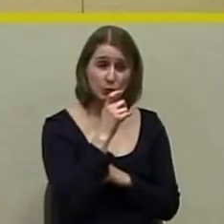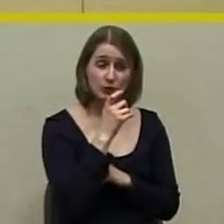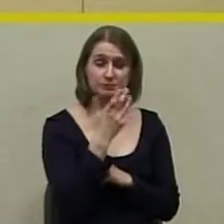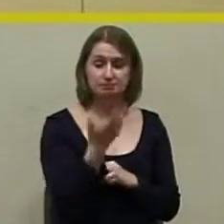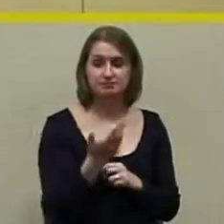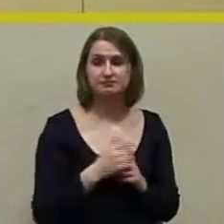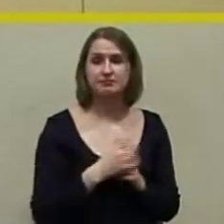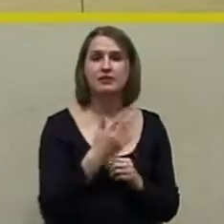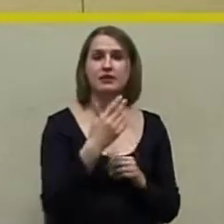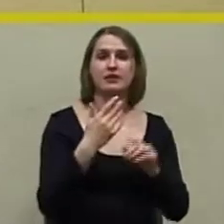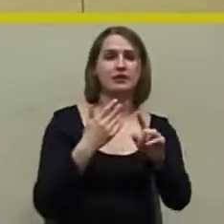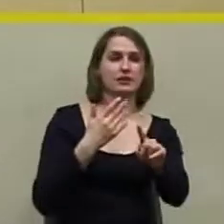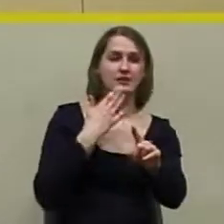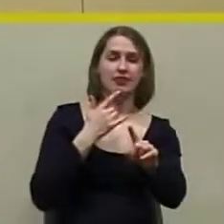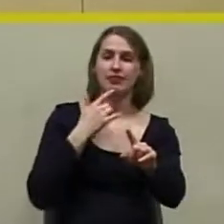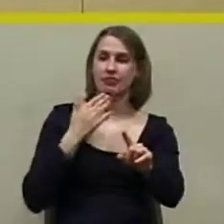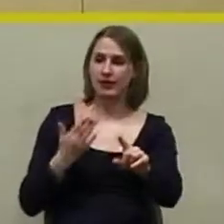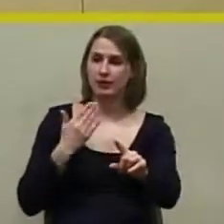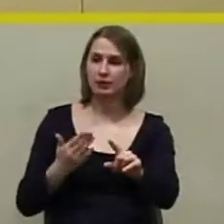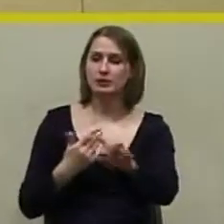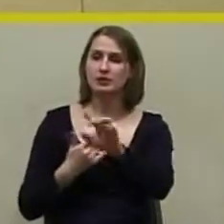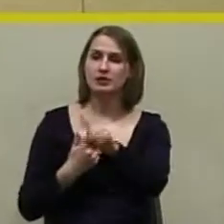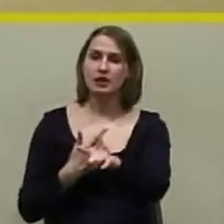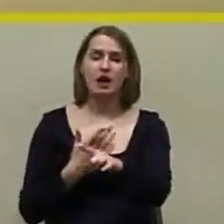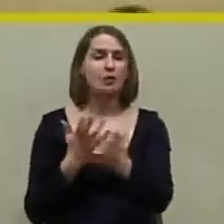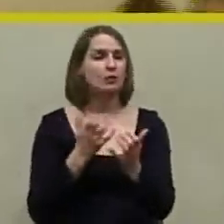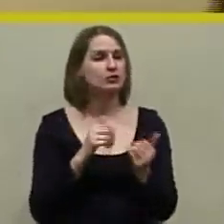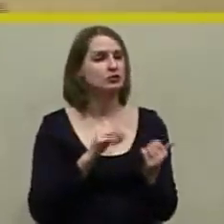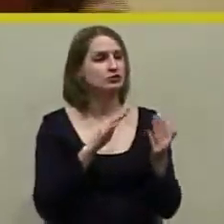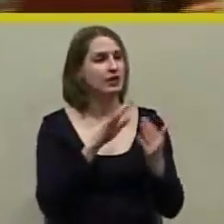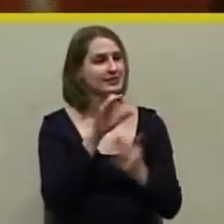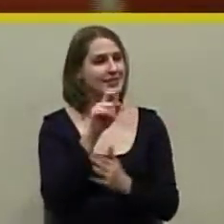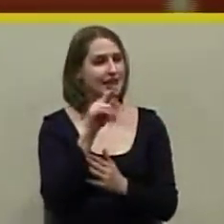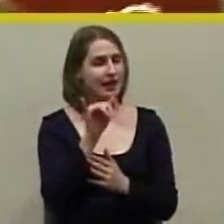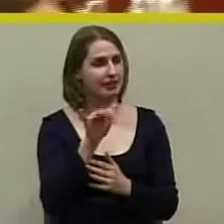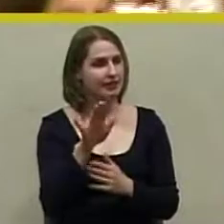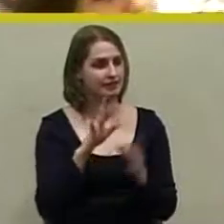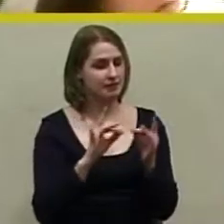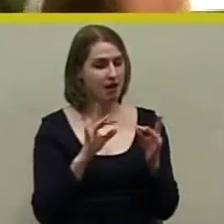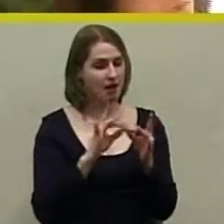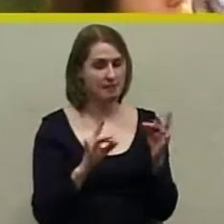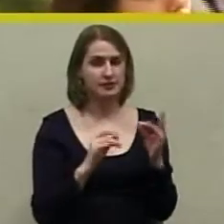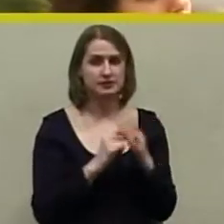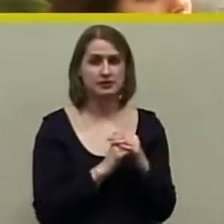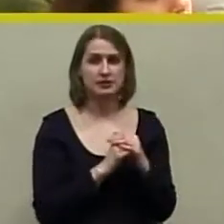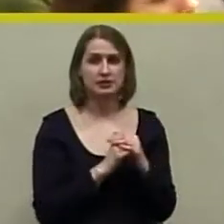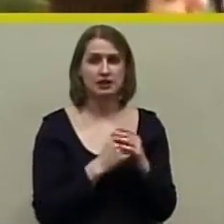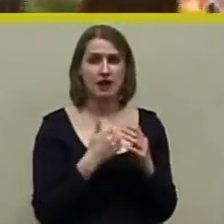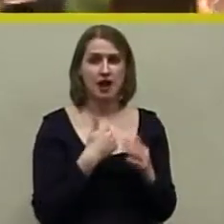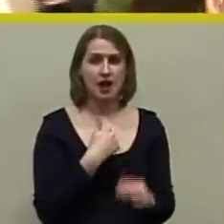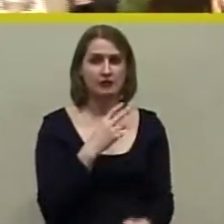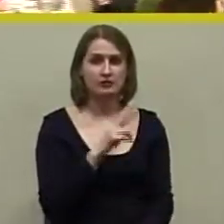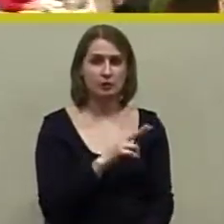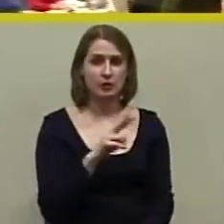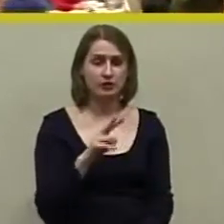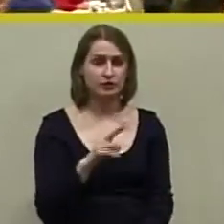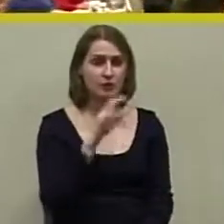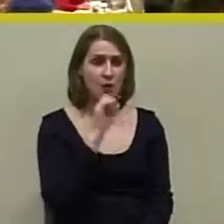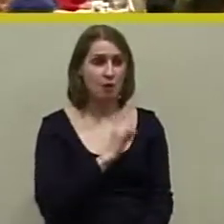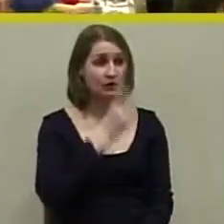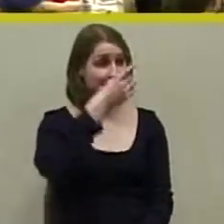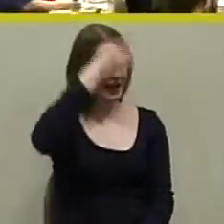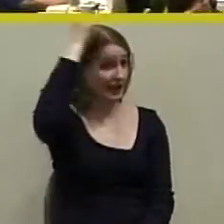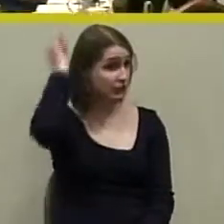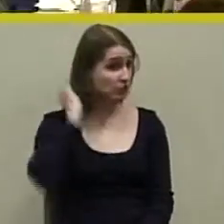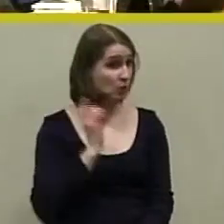I wanted to address Kathy's comments about, I've had 22-year-old dinosaurs and 55-year-old dinosaurs